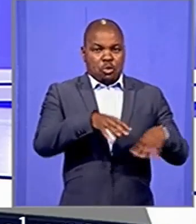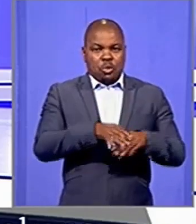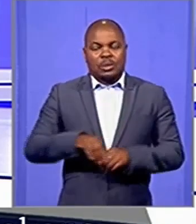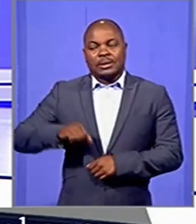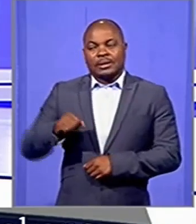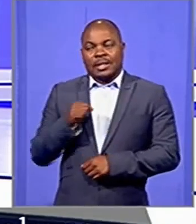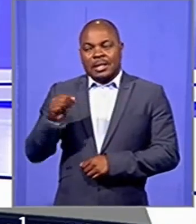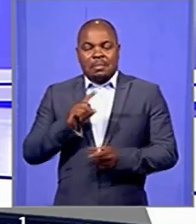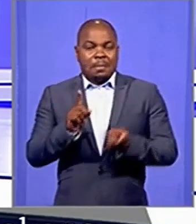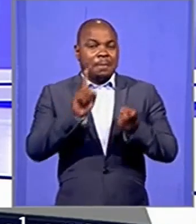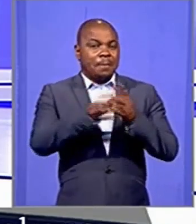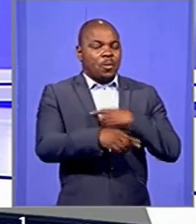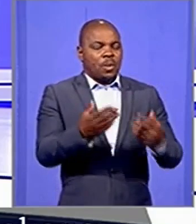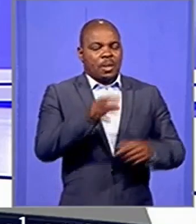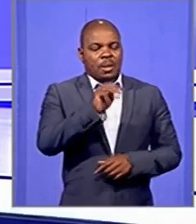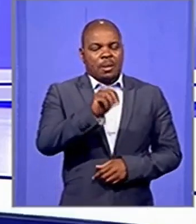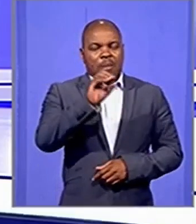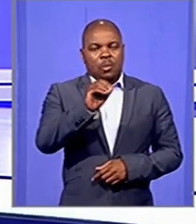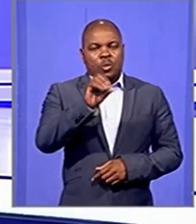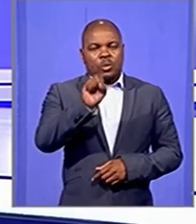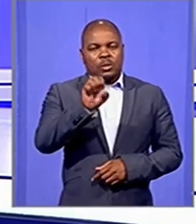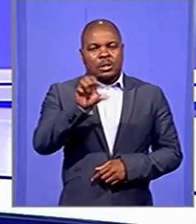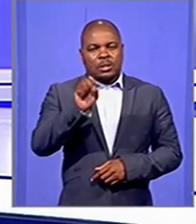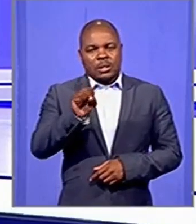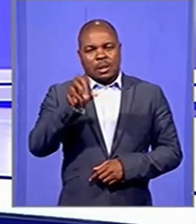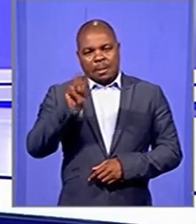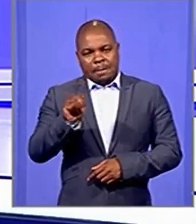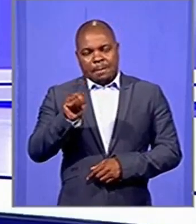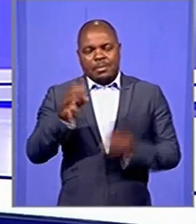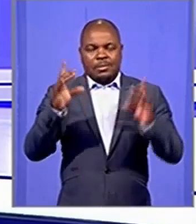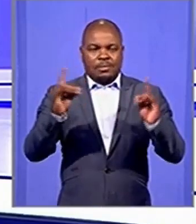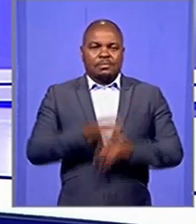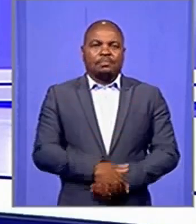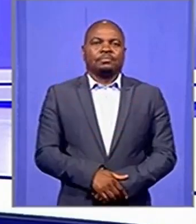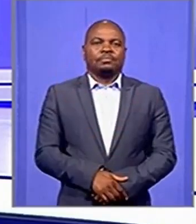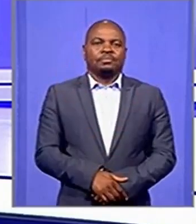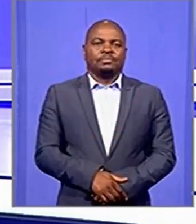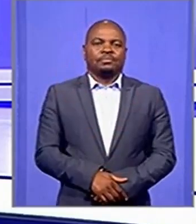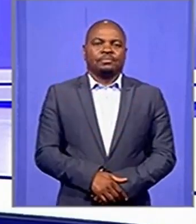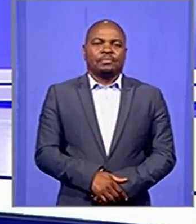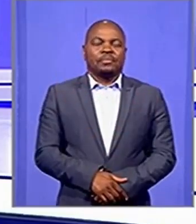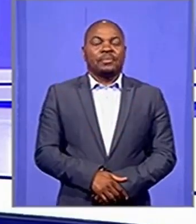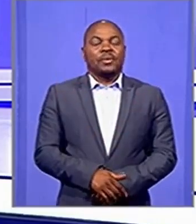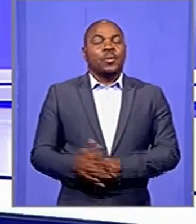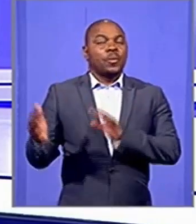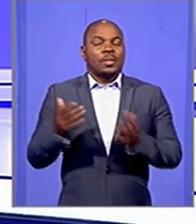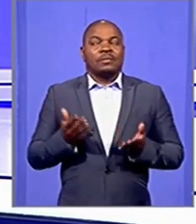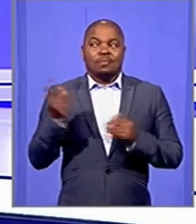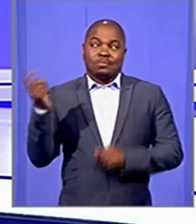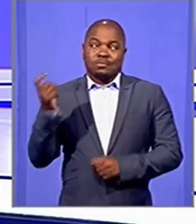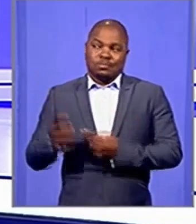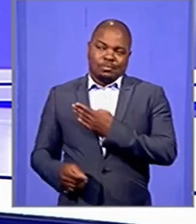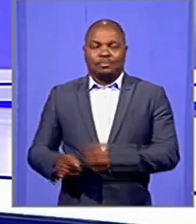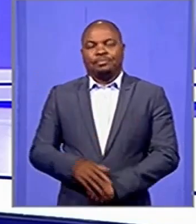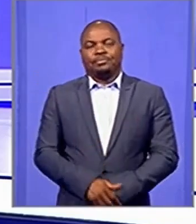ke Stellenbosch Moses Mabhida Stadium. Moebulipi bua latela.